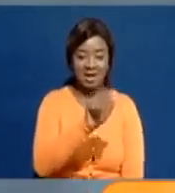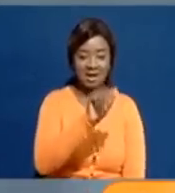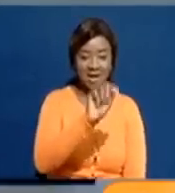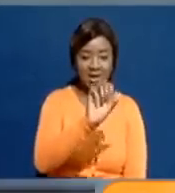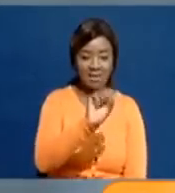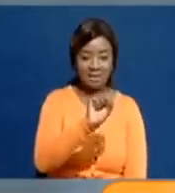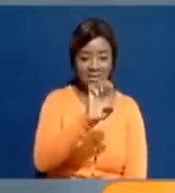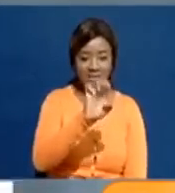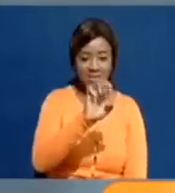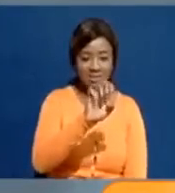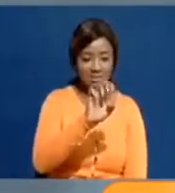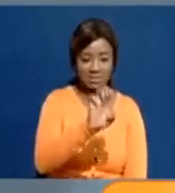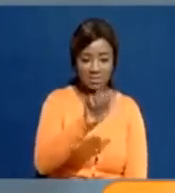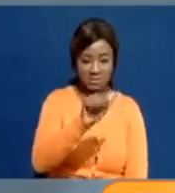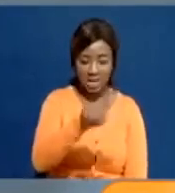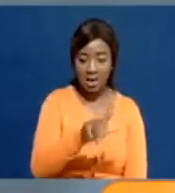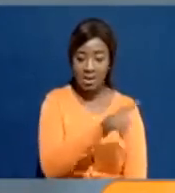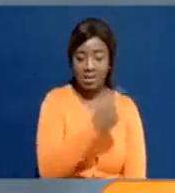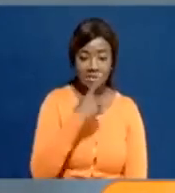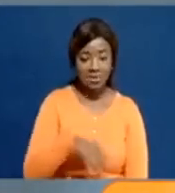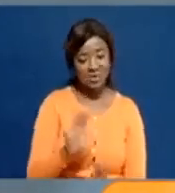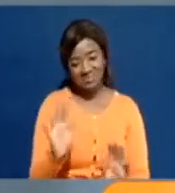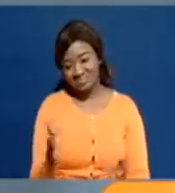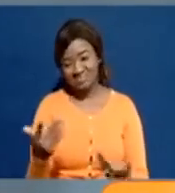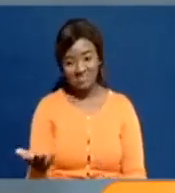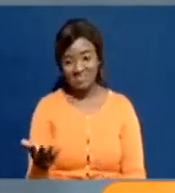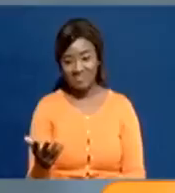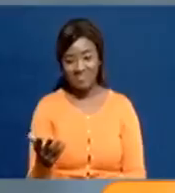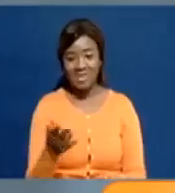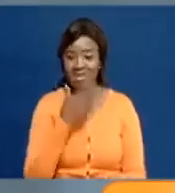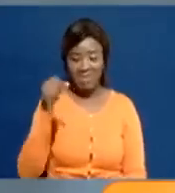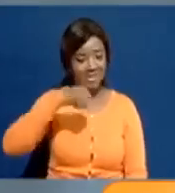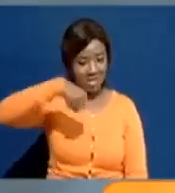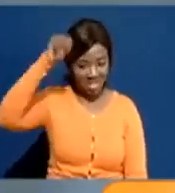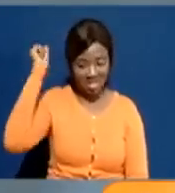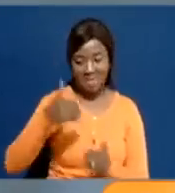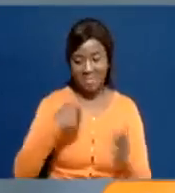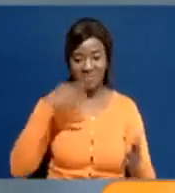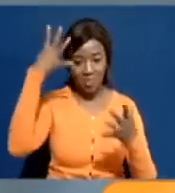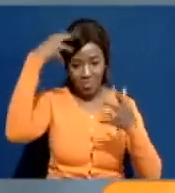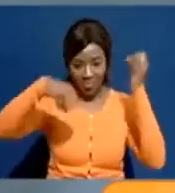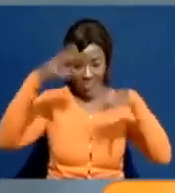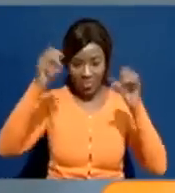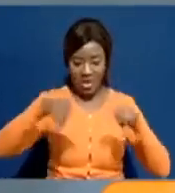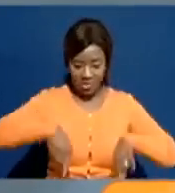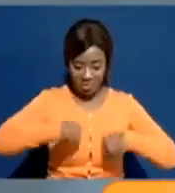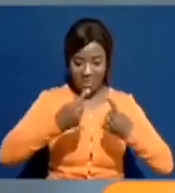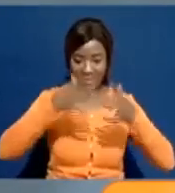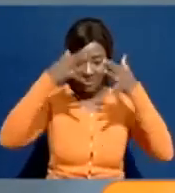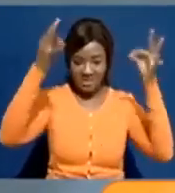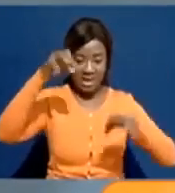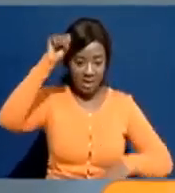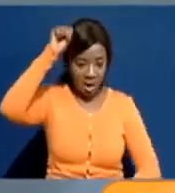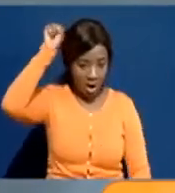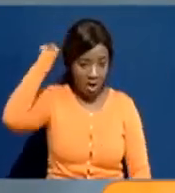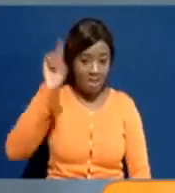one morning just before chemo and said, you know what, let's do this before it happens. And so I actually shaved it. But the truth of the matter is that chemo